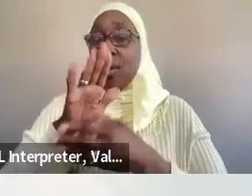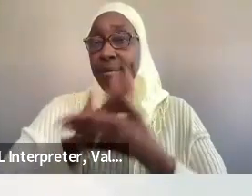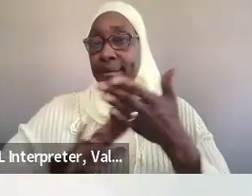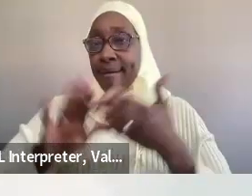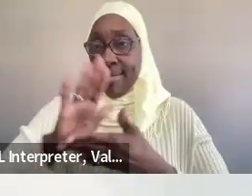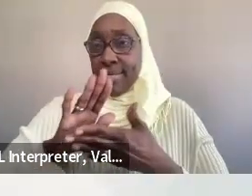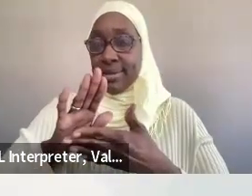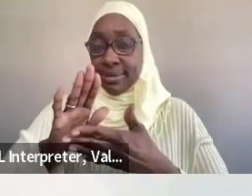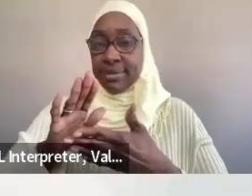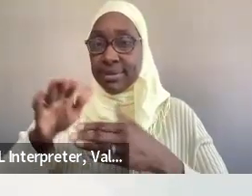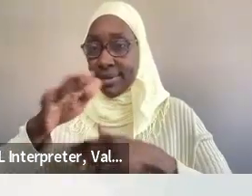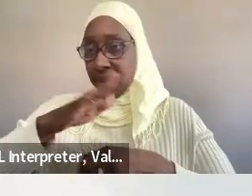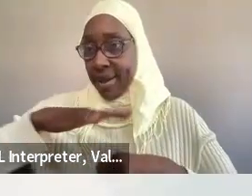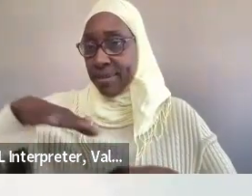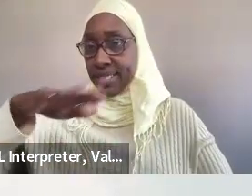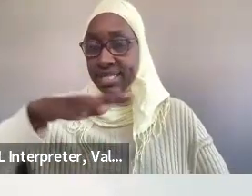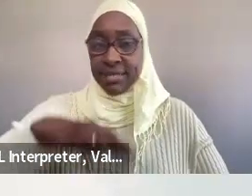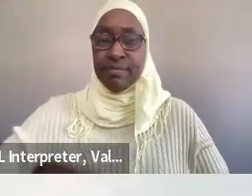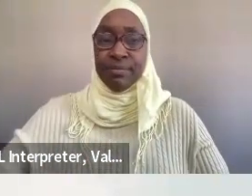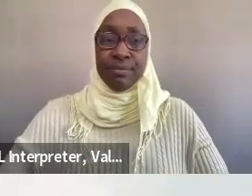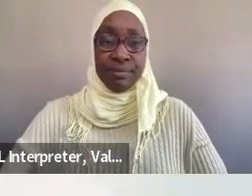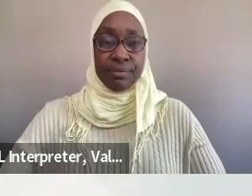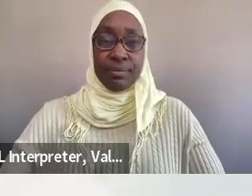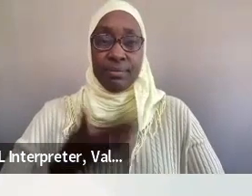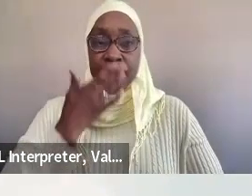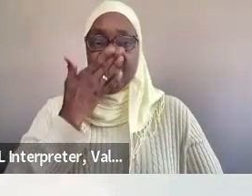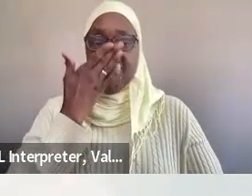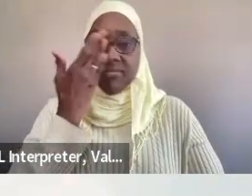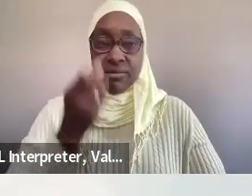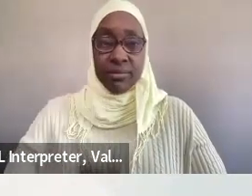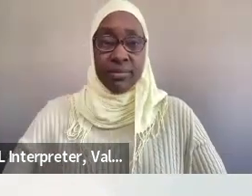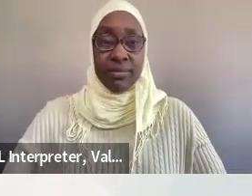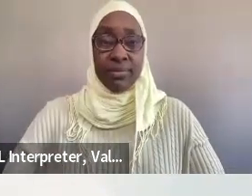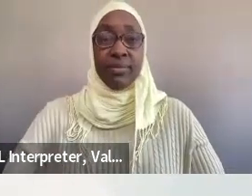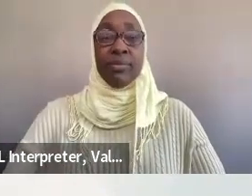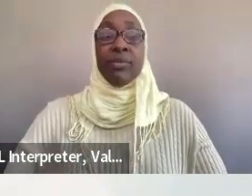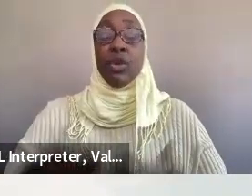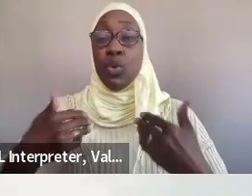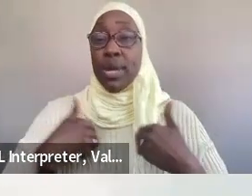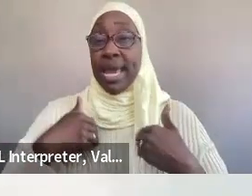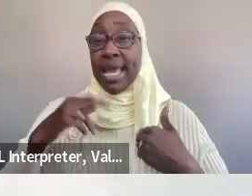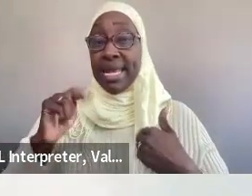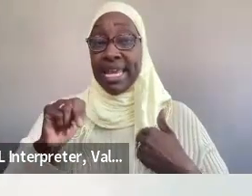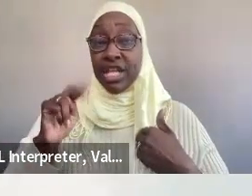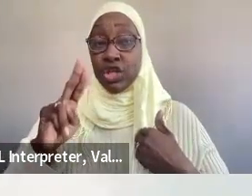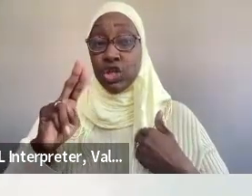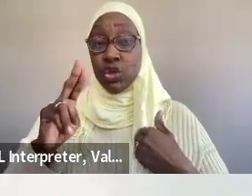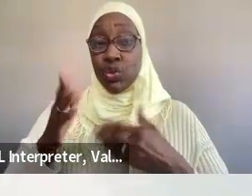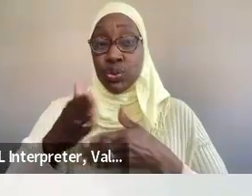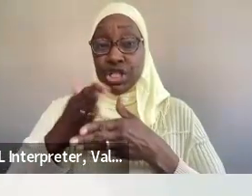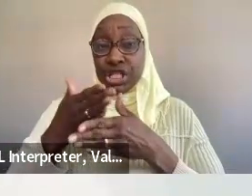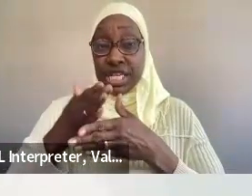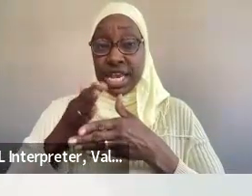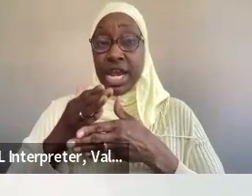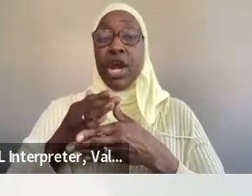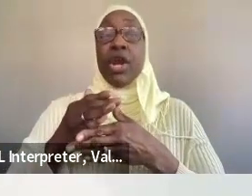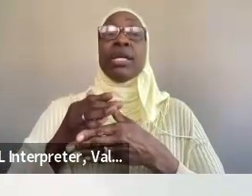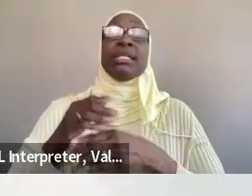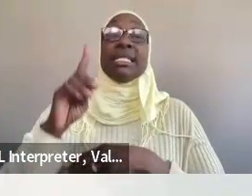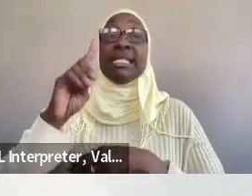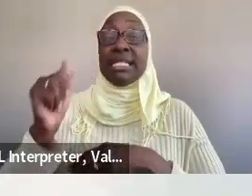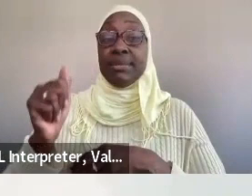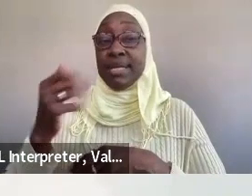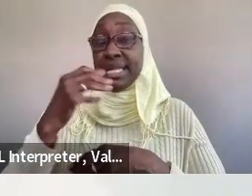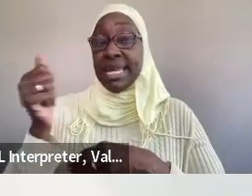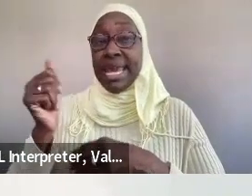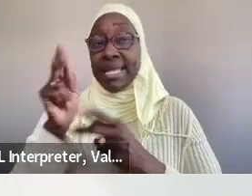last fall, I believe, with NU Share, which is a large sexual health, reproductive health advocacy group here on campus. So